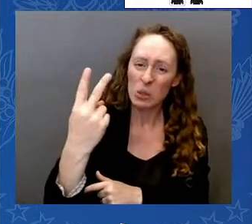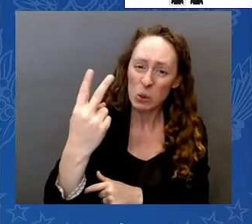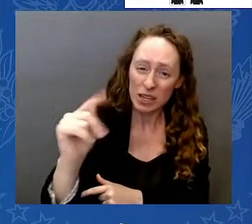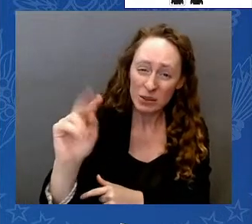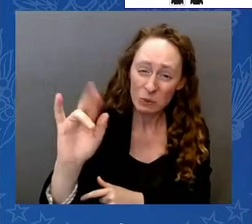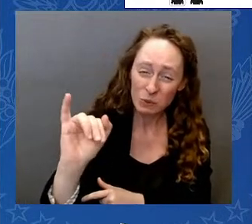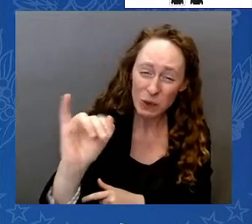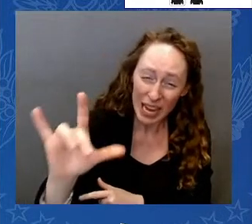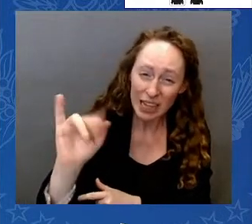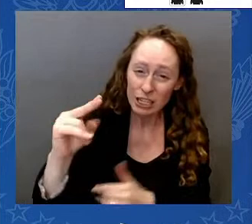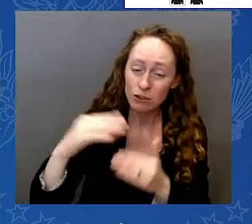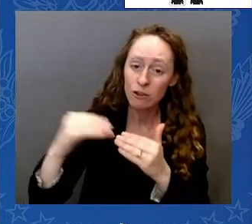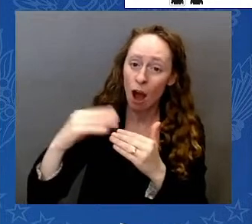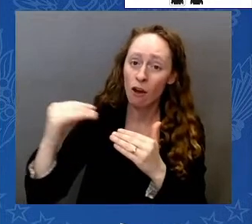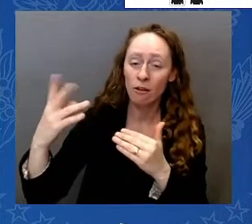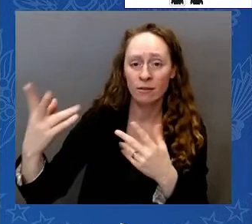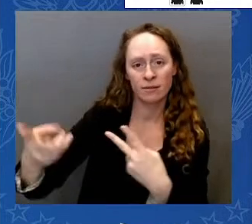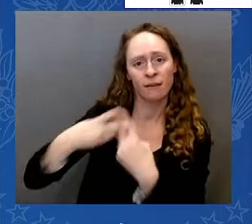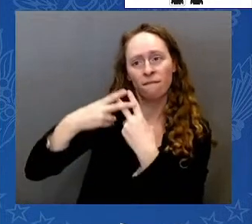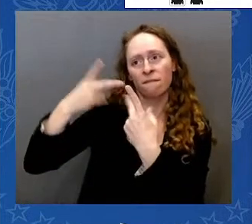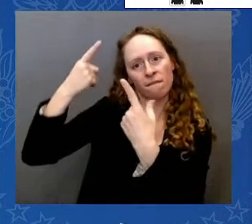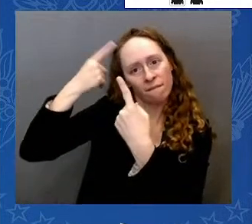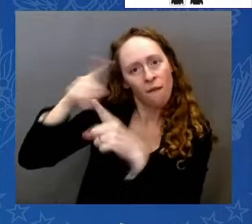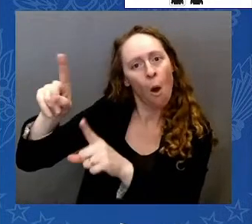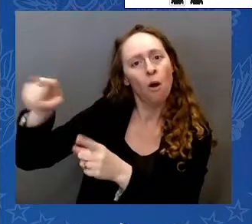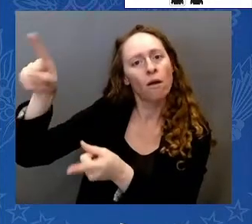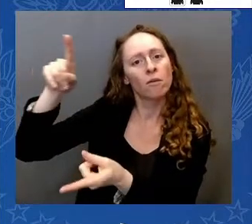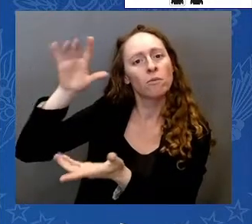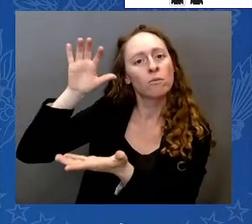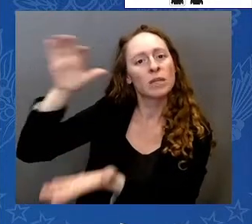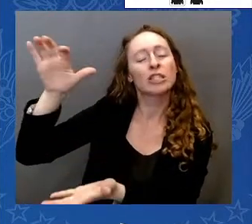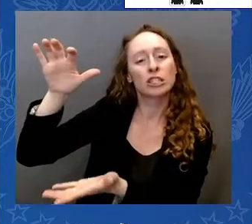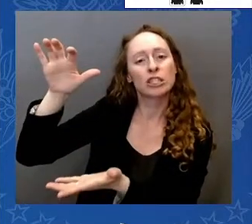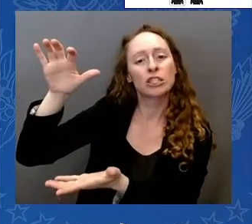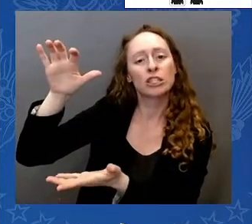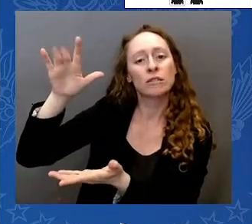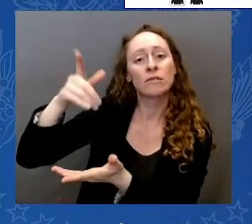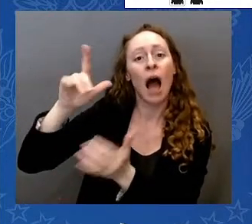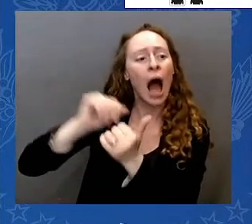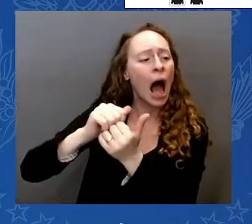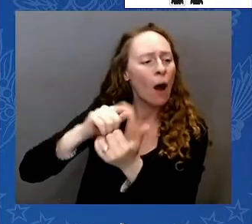first year in office, we reduced the federal debt by $350 billion.